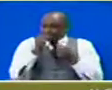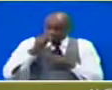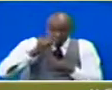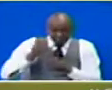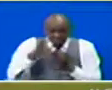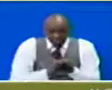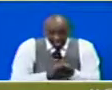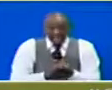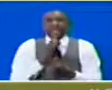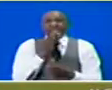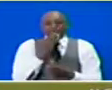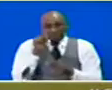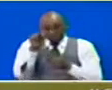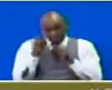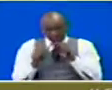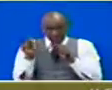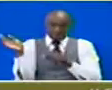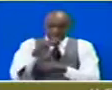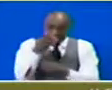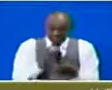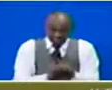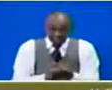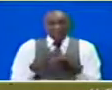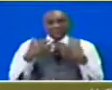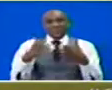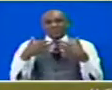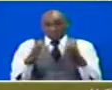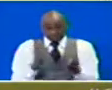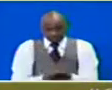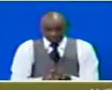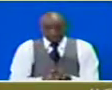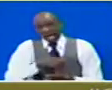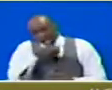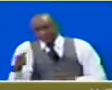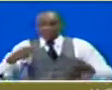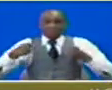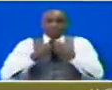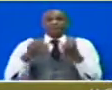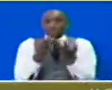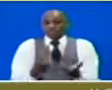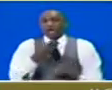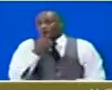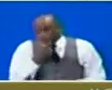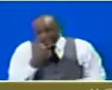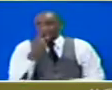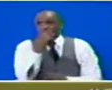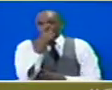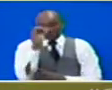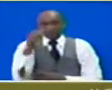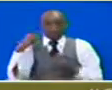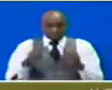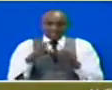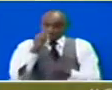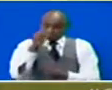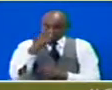Fiamenyo salvaged a point in the match as he netted the equaliser. In other matches of the day, Gor Mahia emerged with a 1-0 win over